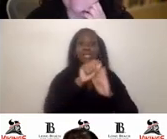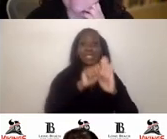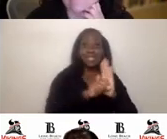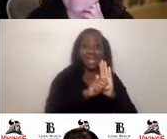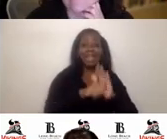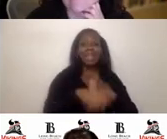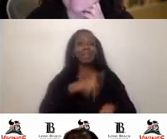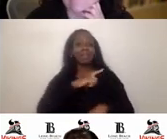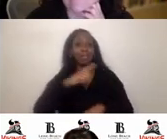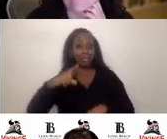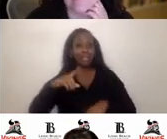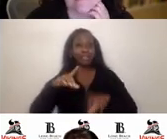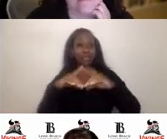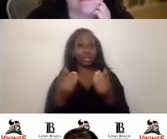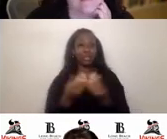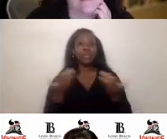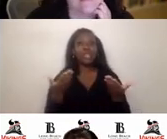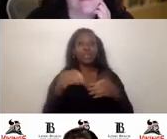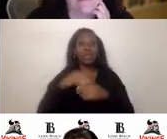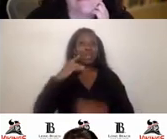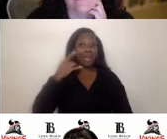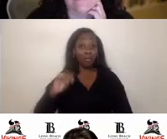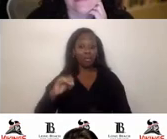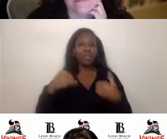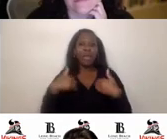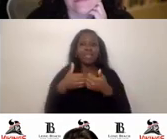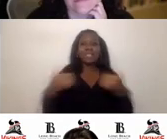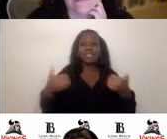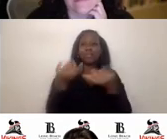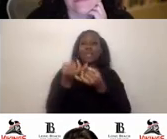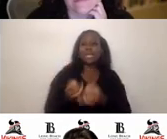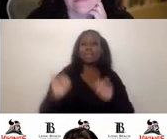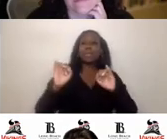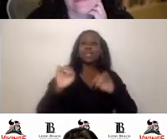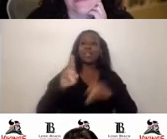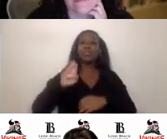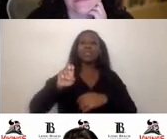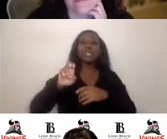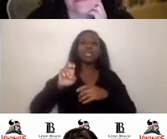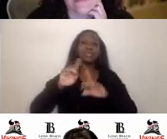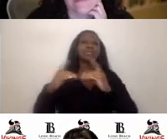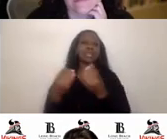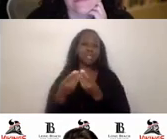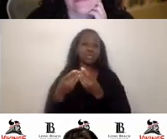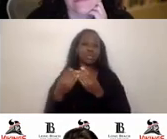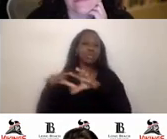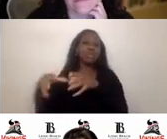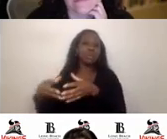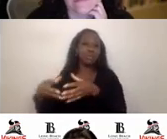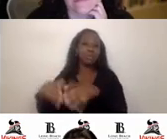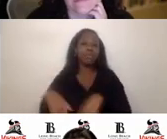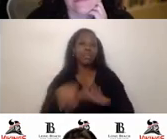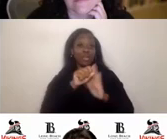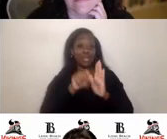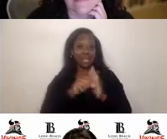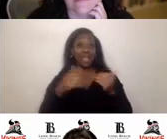are being done by an independent redistricting commission. And while we have the state doing their process, we have a